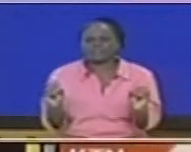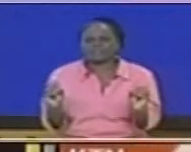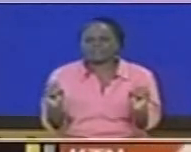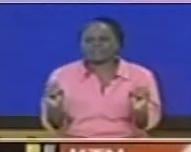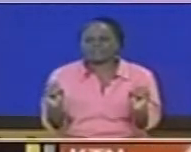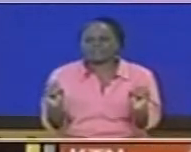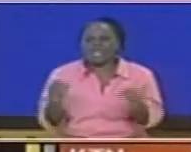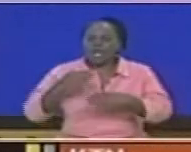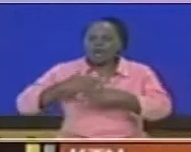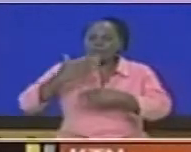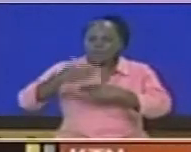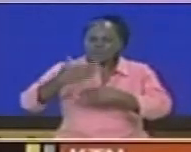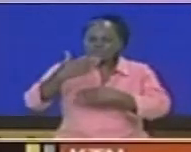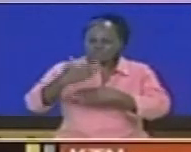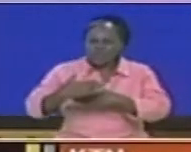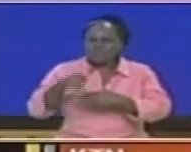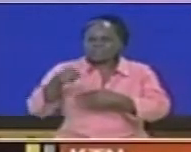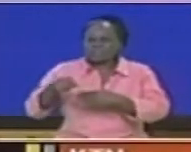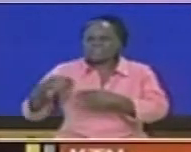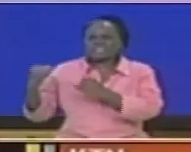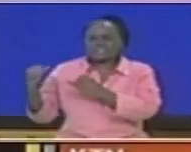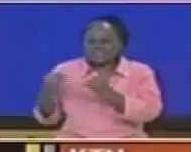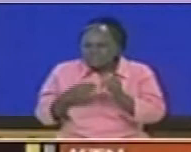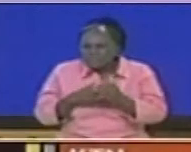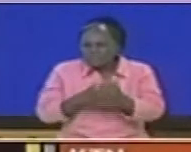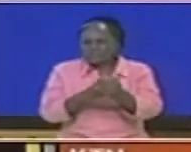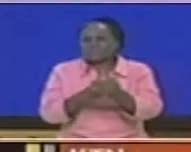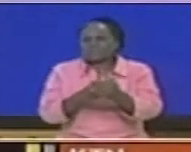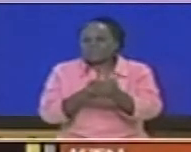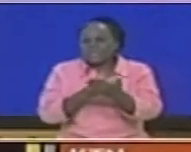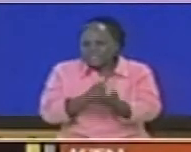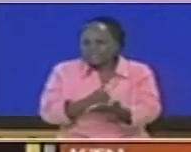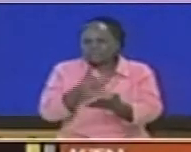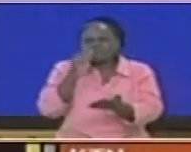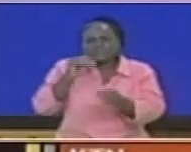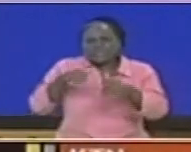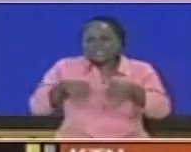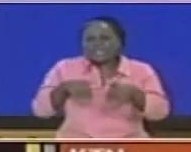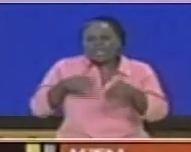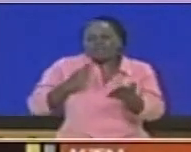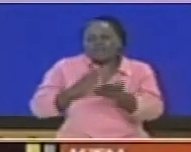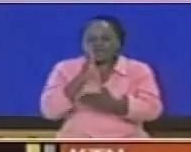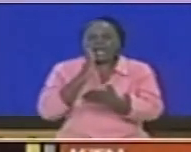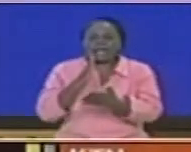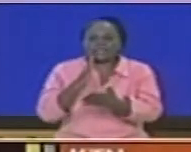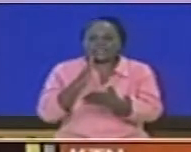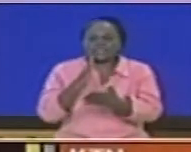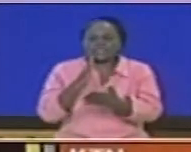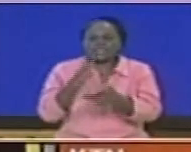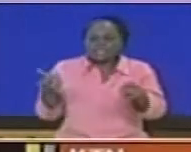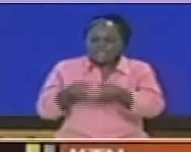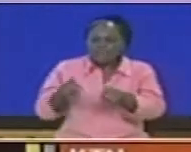deferral or any postponement in the beginning of the trial start date will leave that extra space for interfering with witnesses. We're also